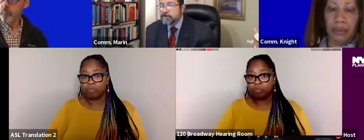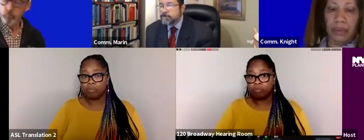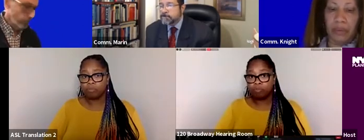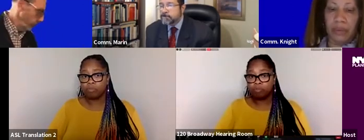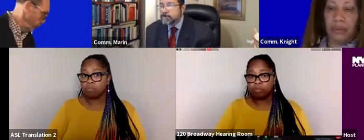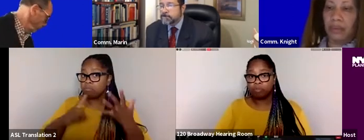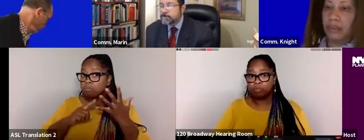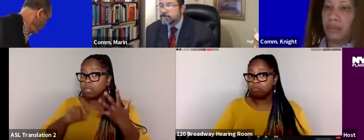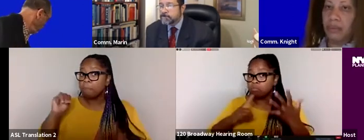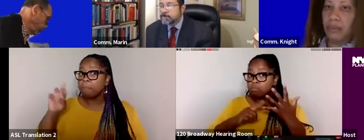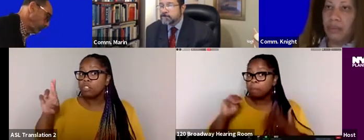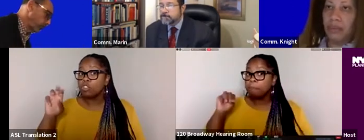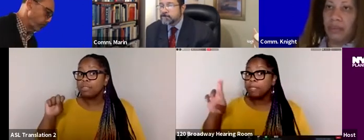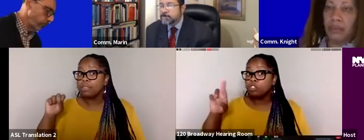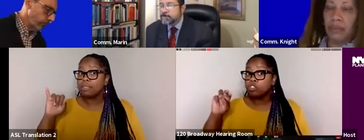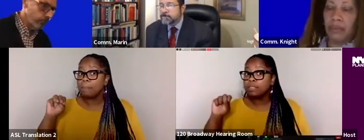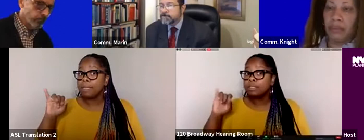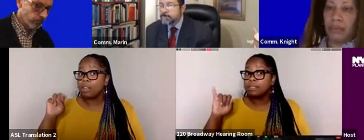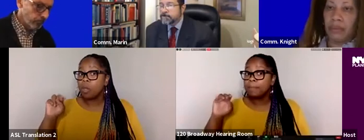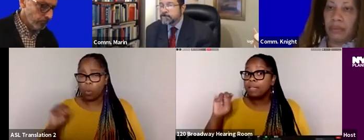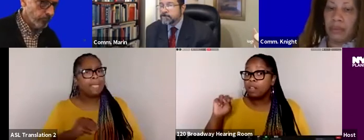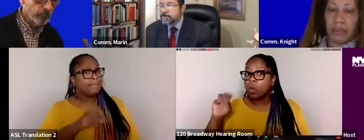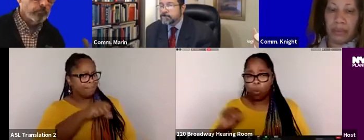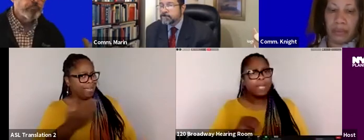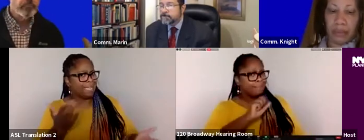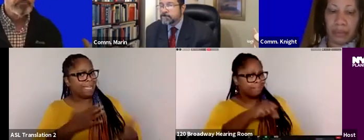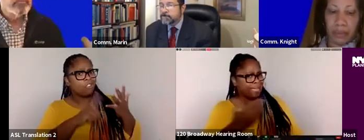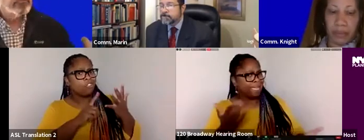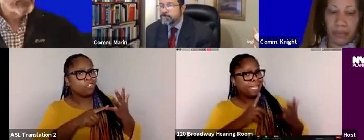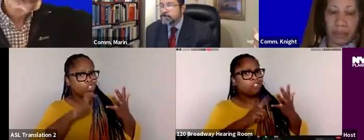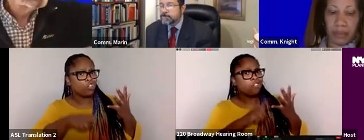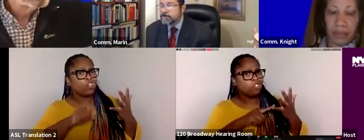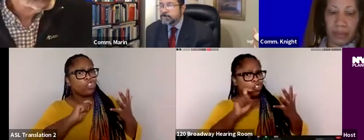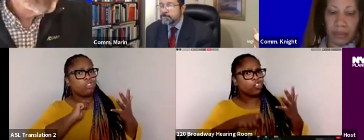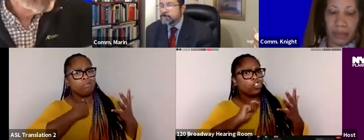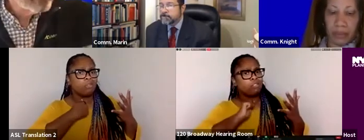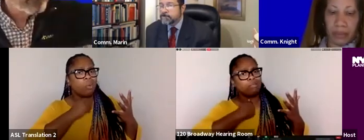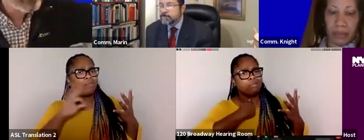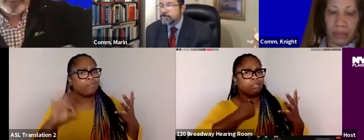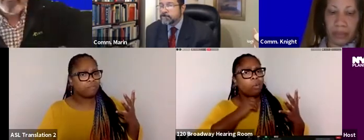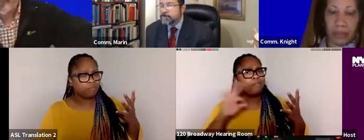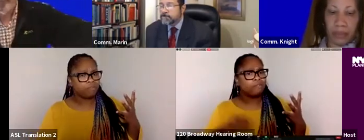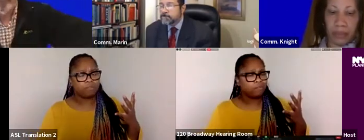Mr. Cimino? He is in the room and should be able to unmute his mic. Thank you.